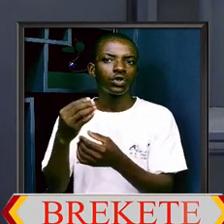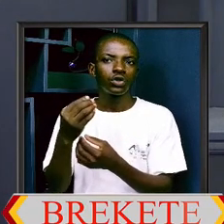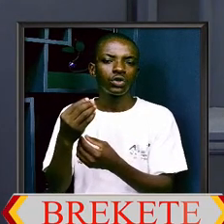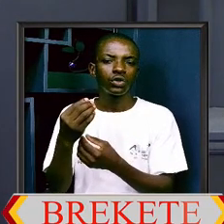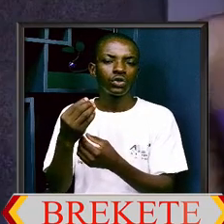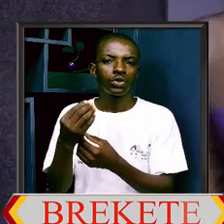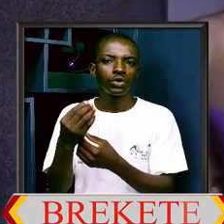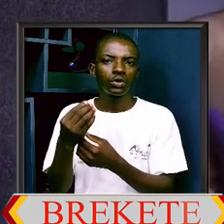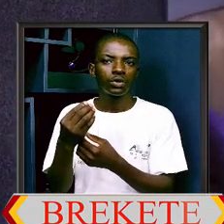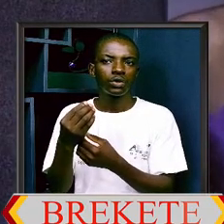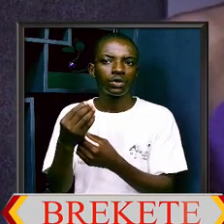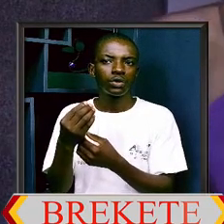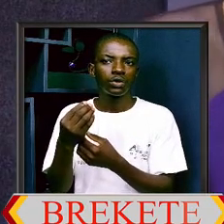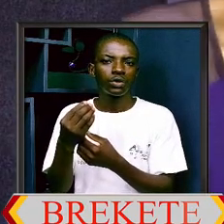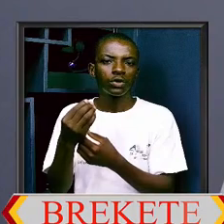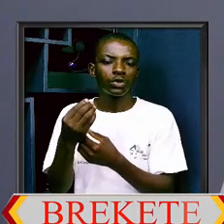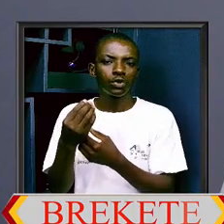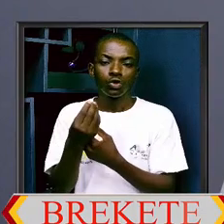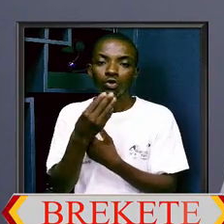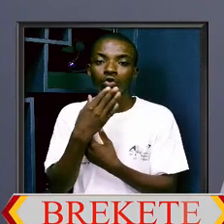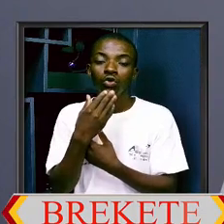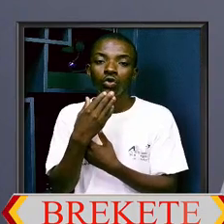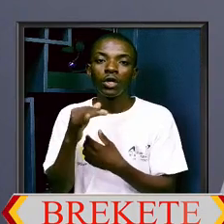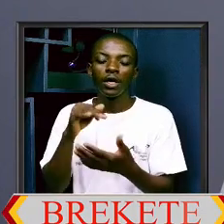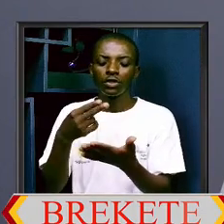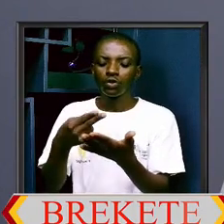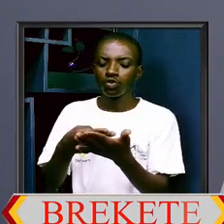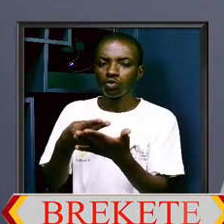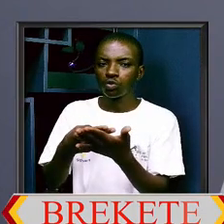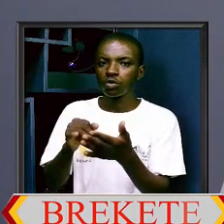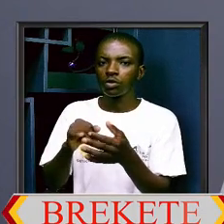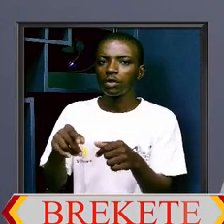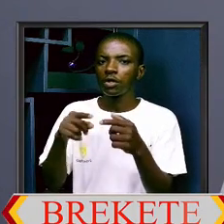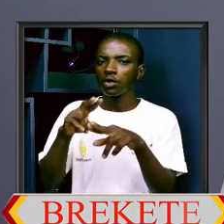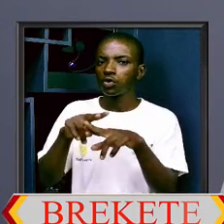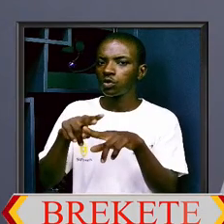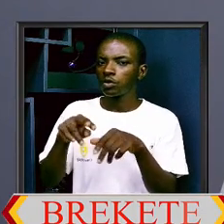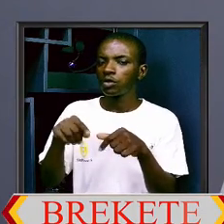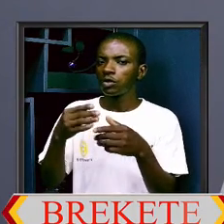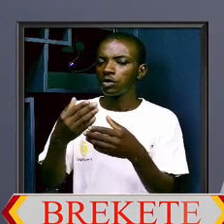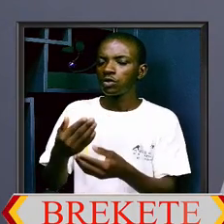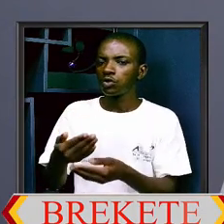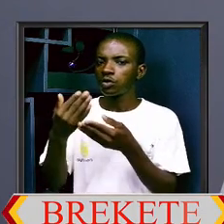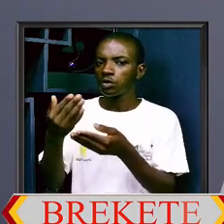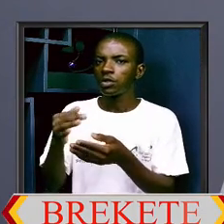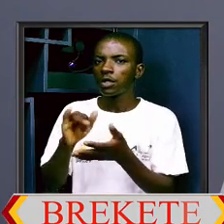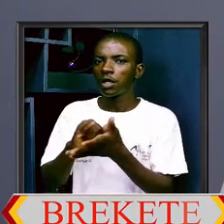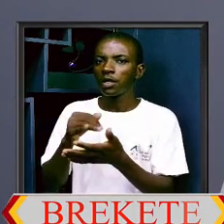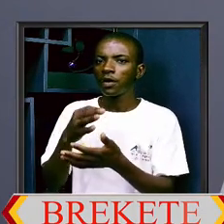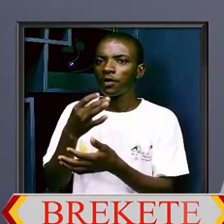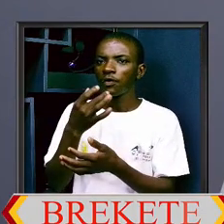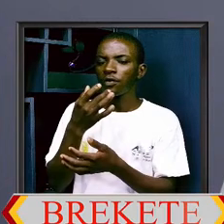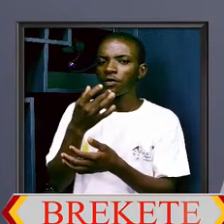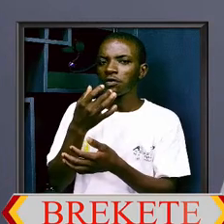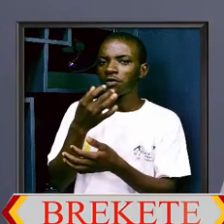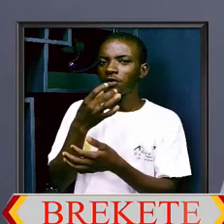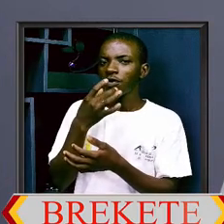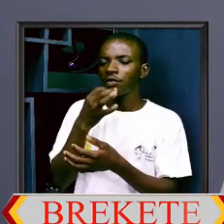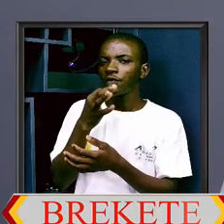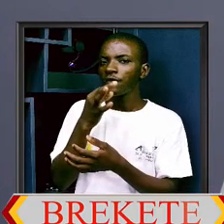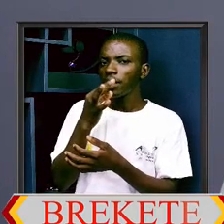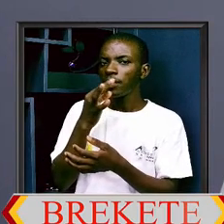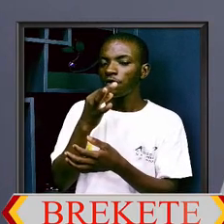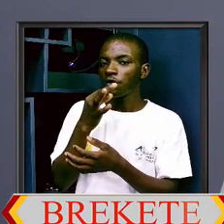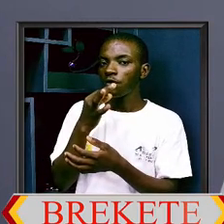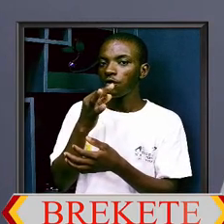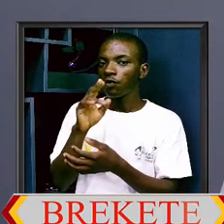small salt inside give you so come pour small coconut water so that your flavor go enter no a coconut